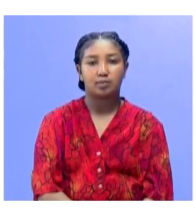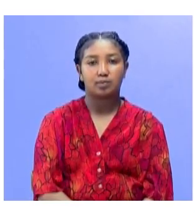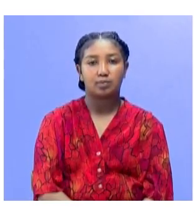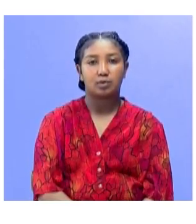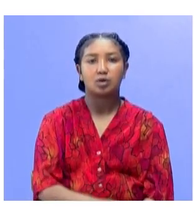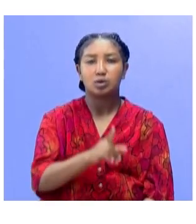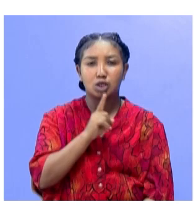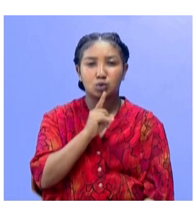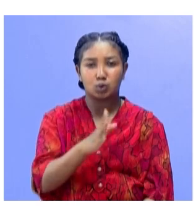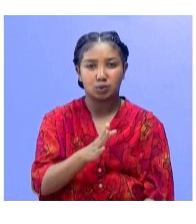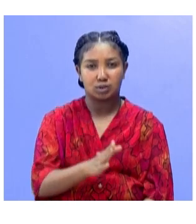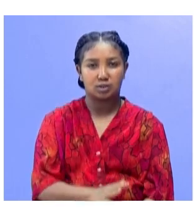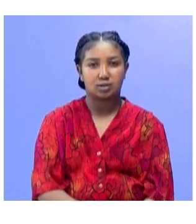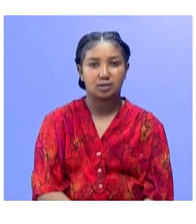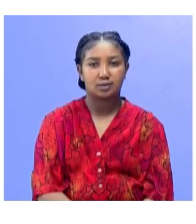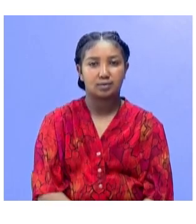the truth